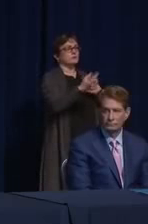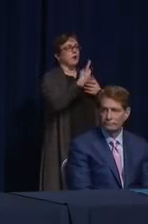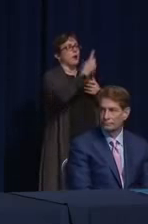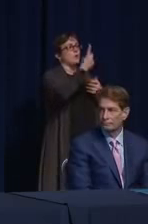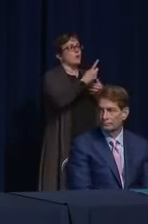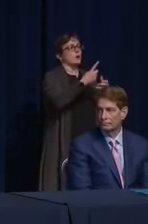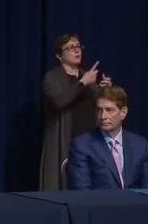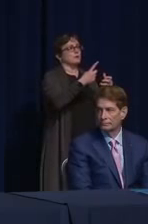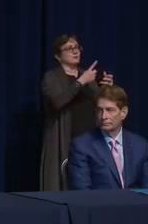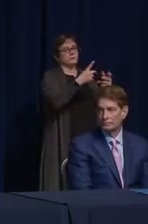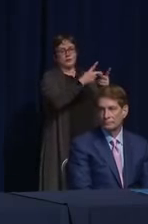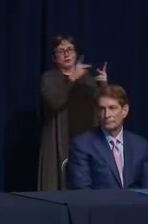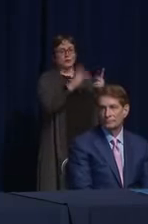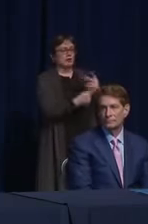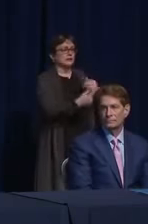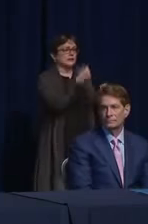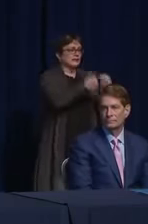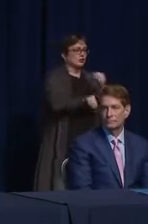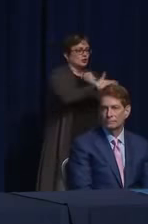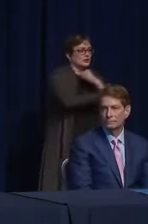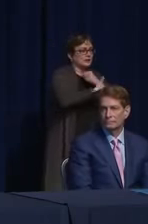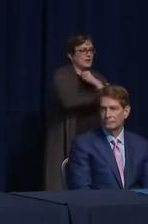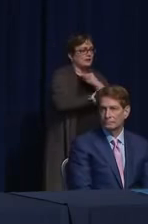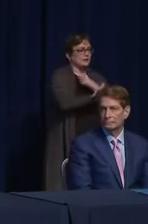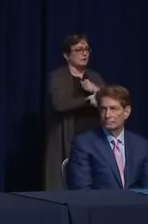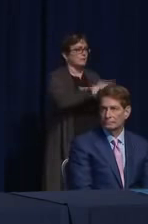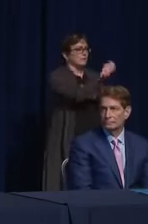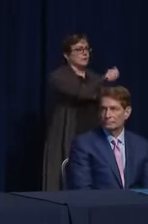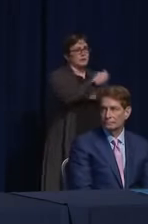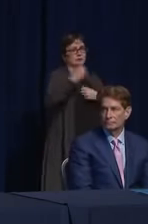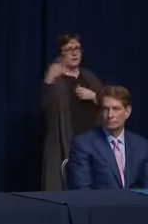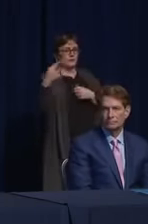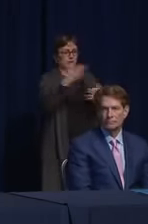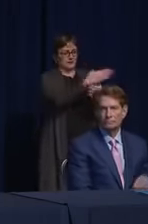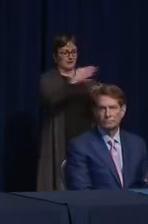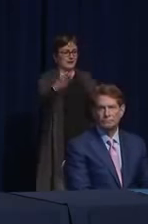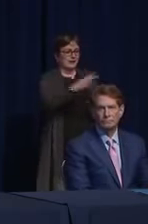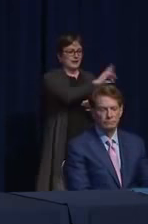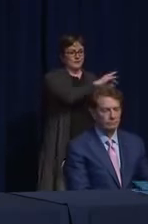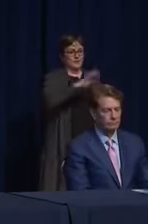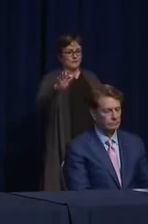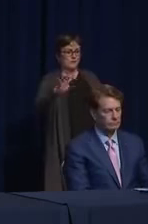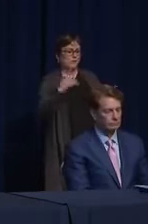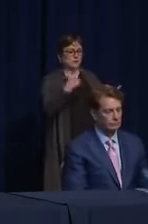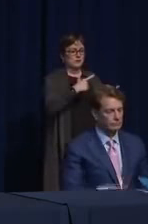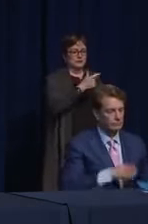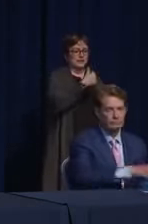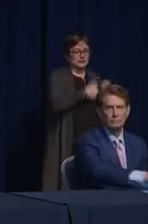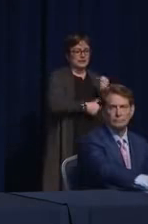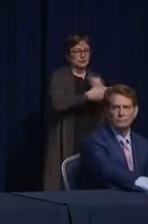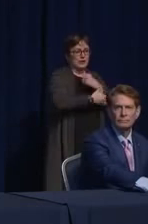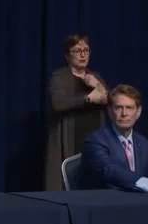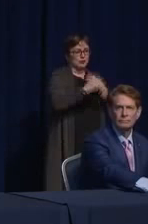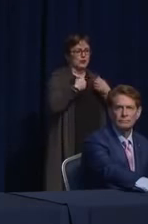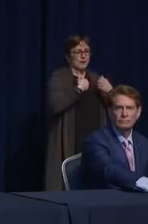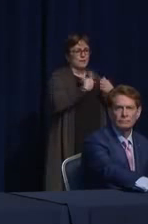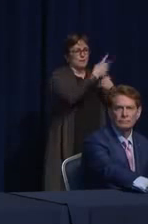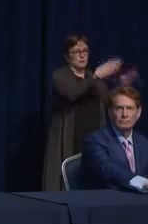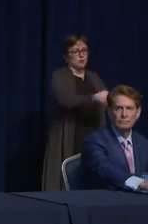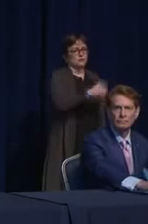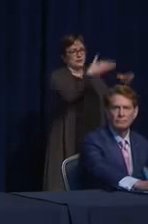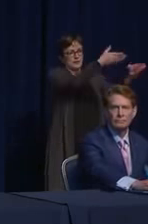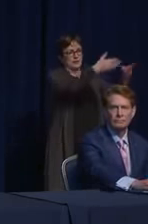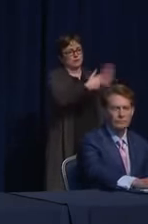through Friday, 9 to 5, 8 to 4. I still think that's a good idea. We'll go back and then come down, Elise. Any change in thinking